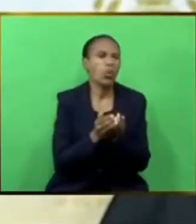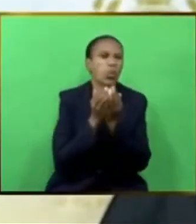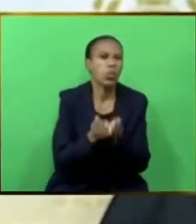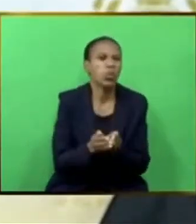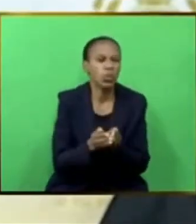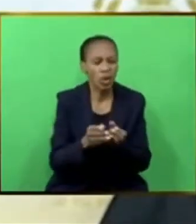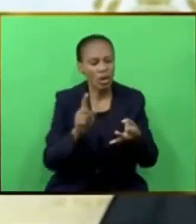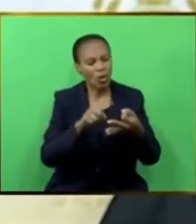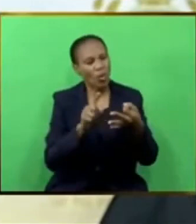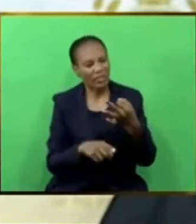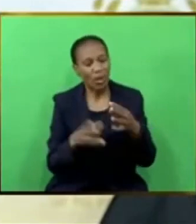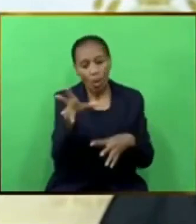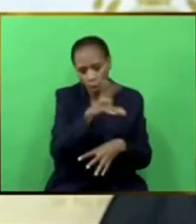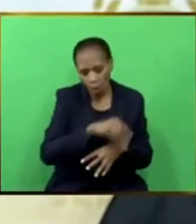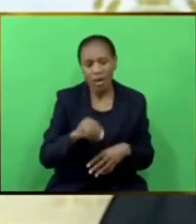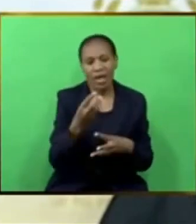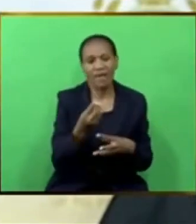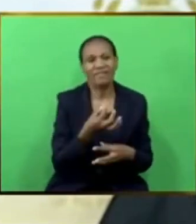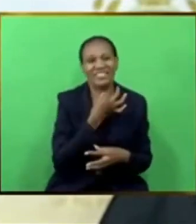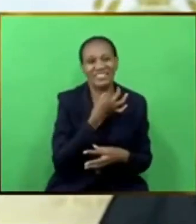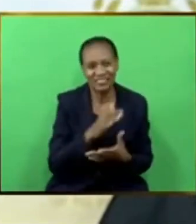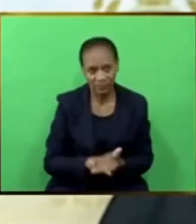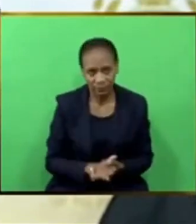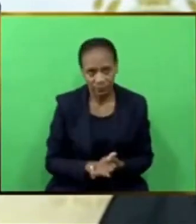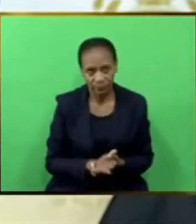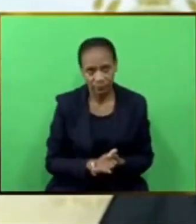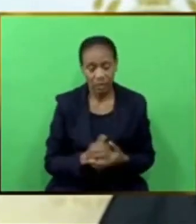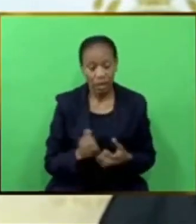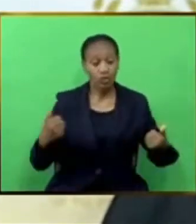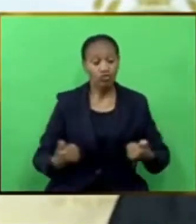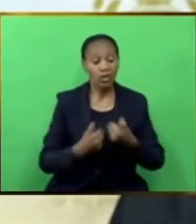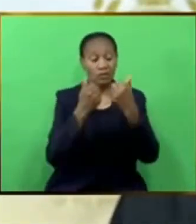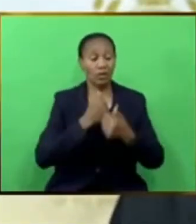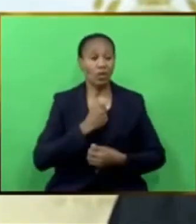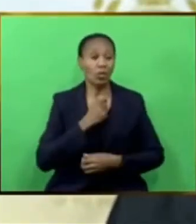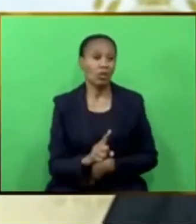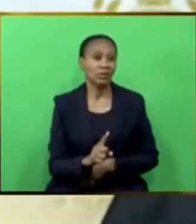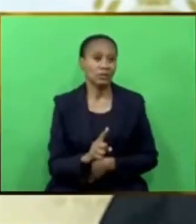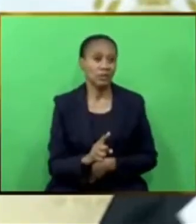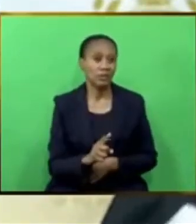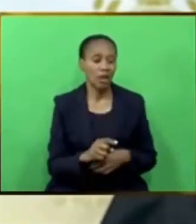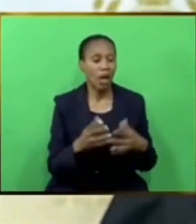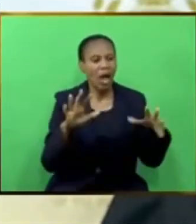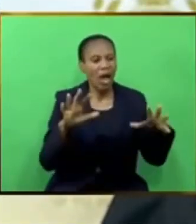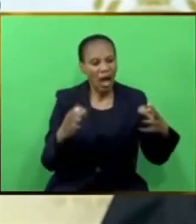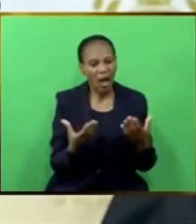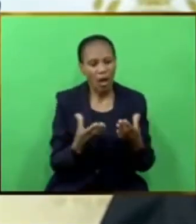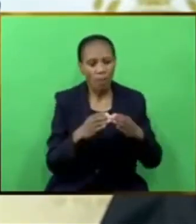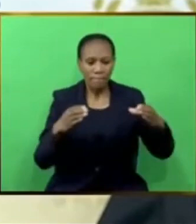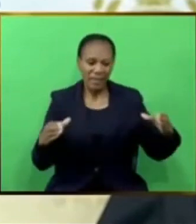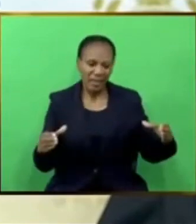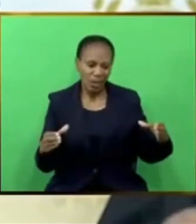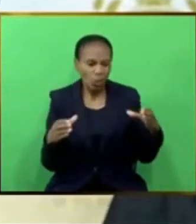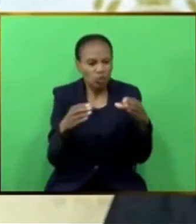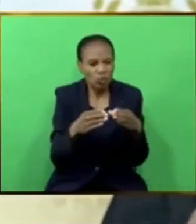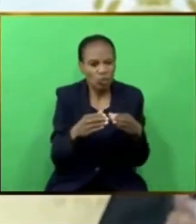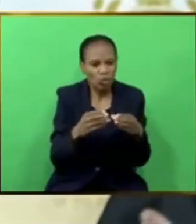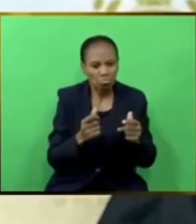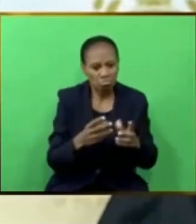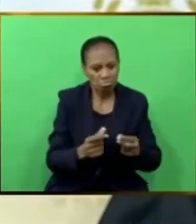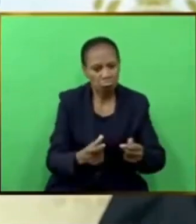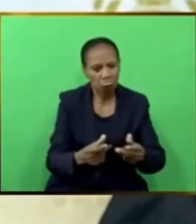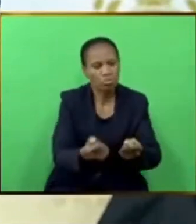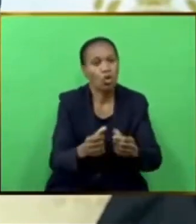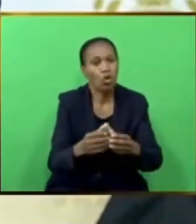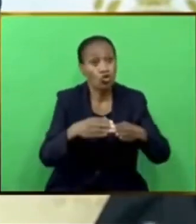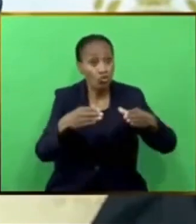higher sovereign credit risks. Our challenge, honorable members, is that the size of the pie is not growing fast enough